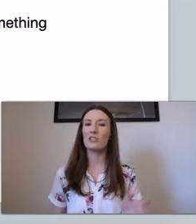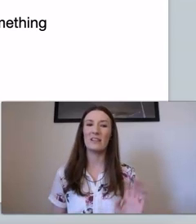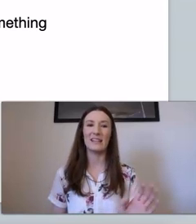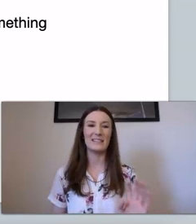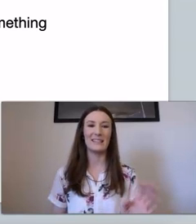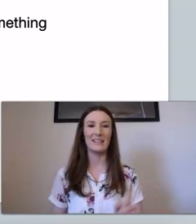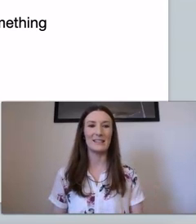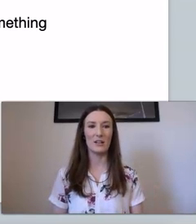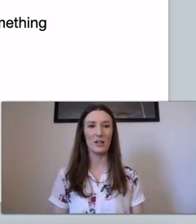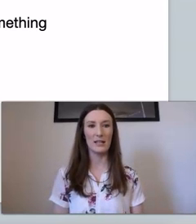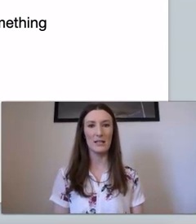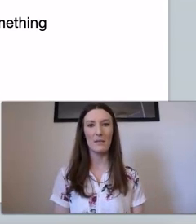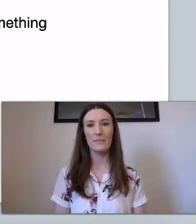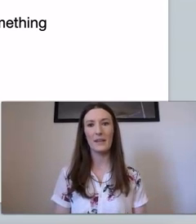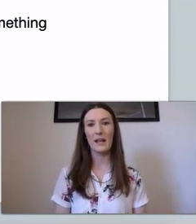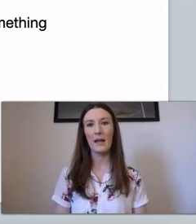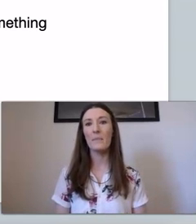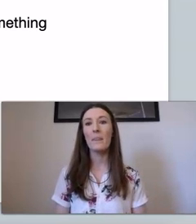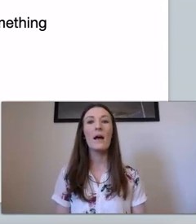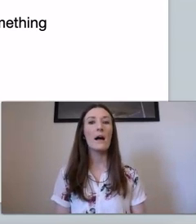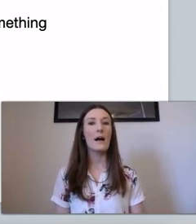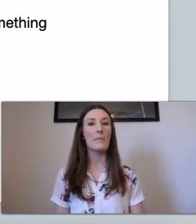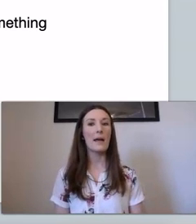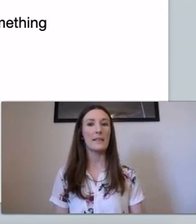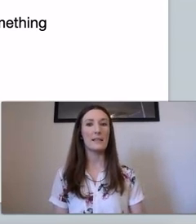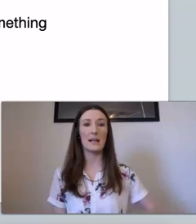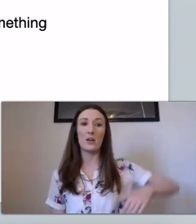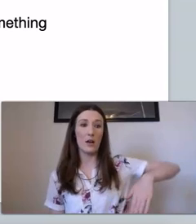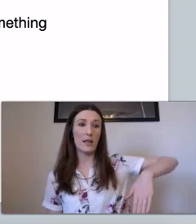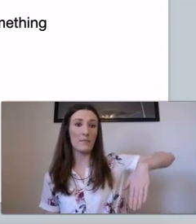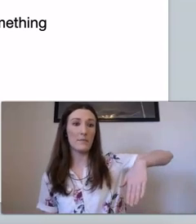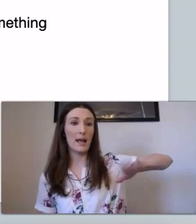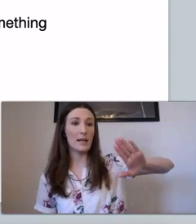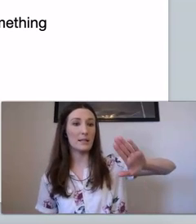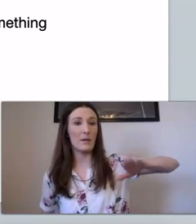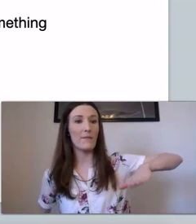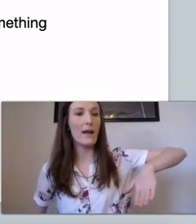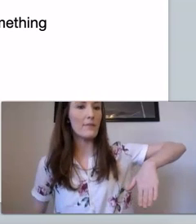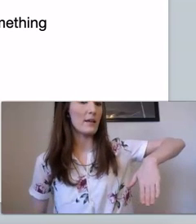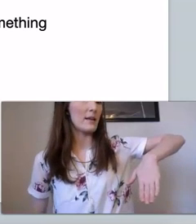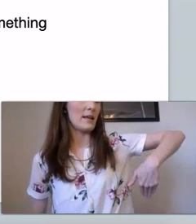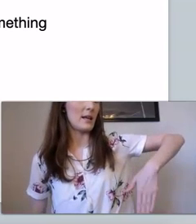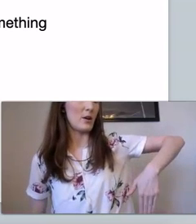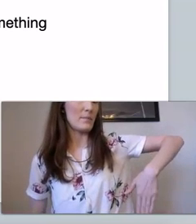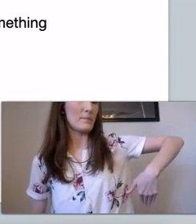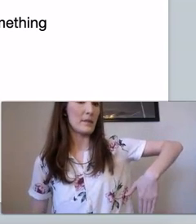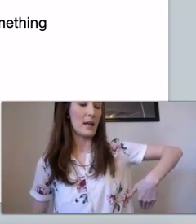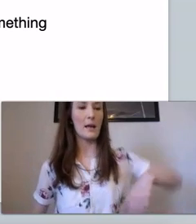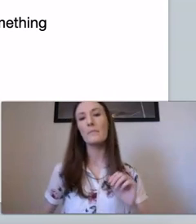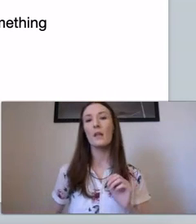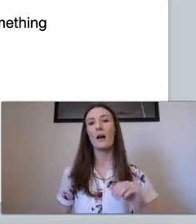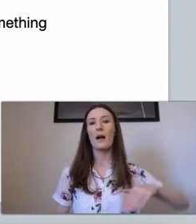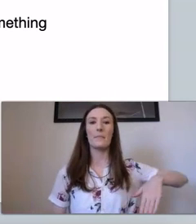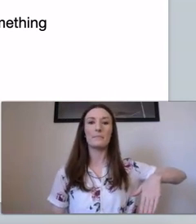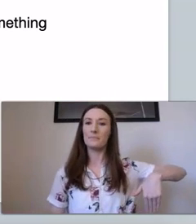you a suggestion like, nah, it's not a good idea. Okay, and then the sign not yet. Okay, it's a B5 here.